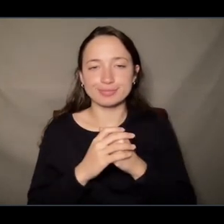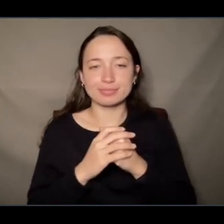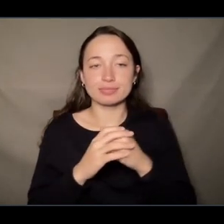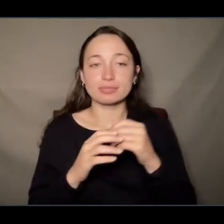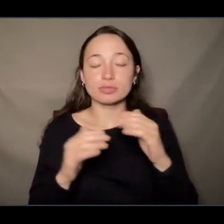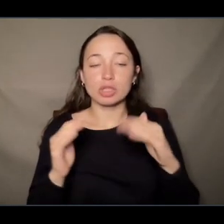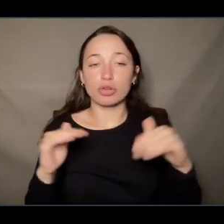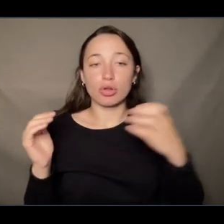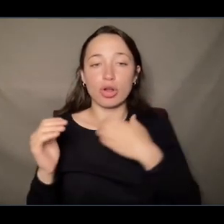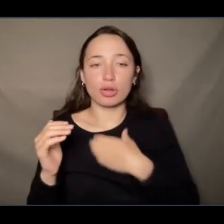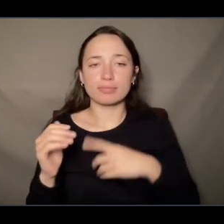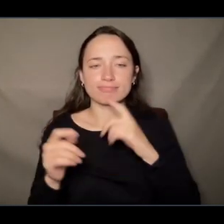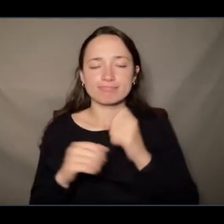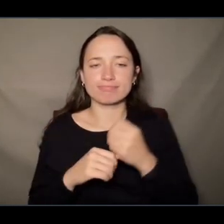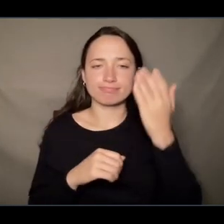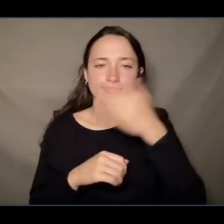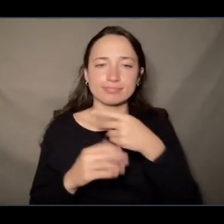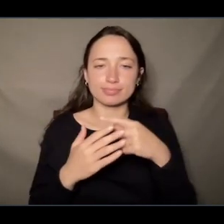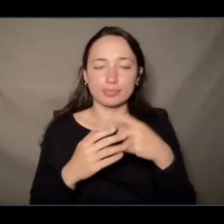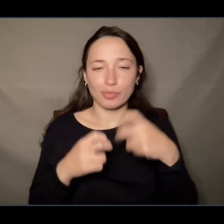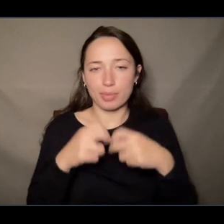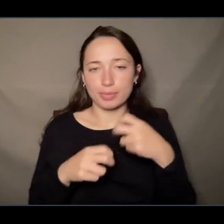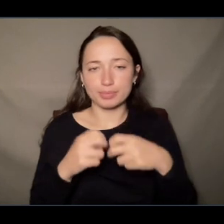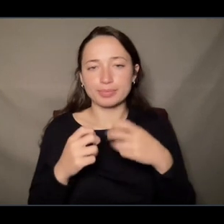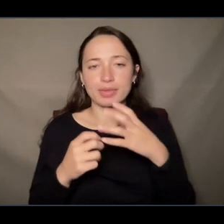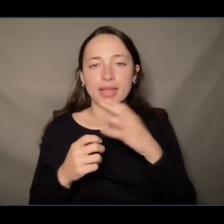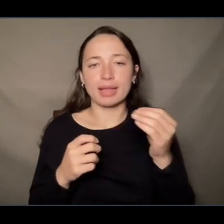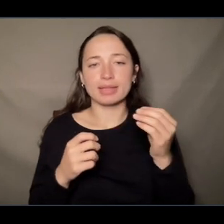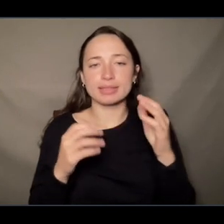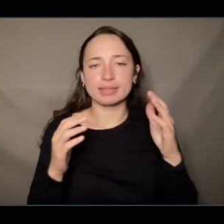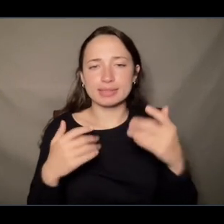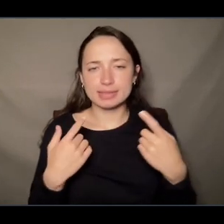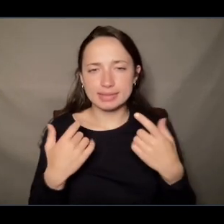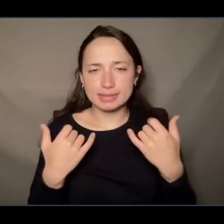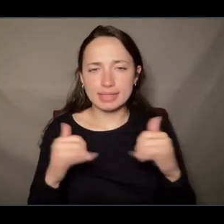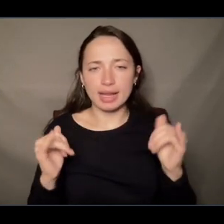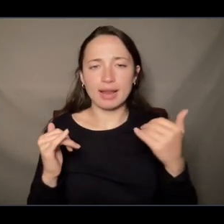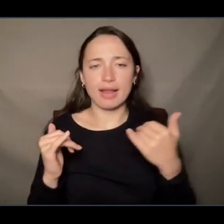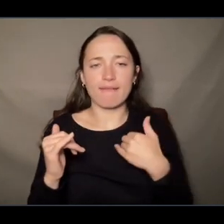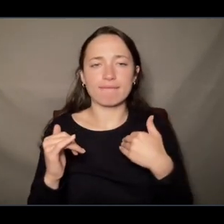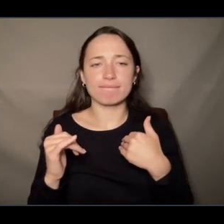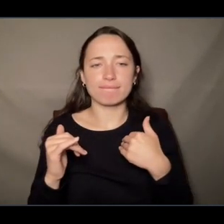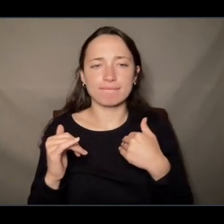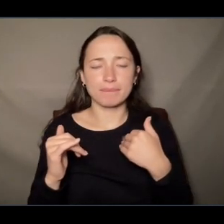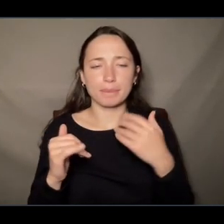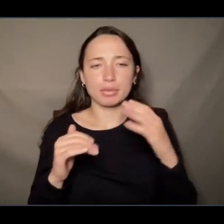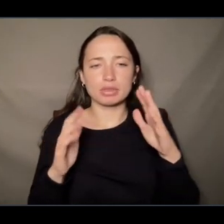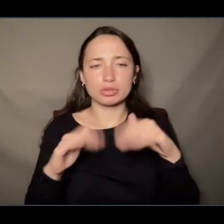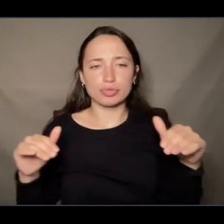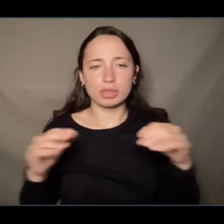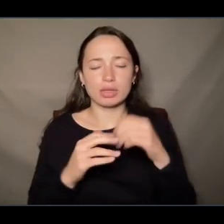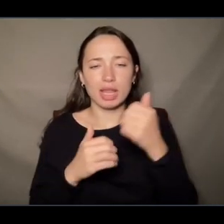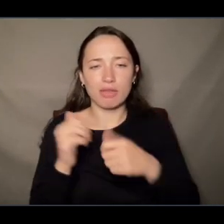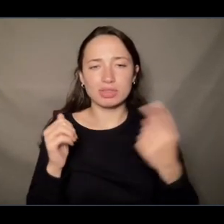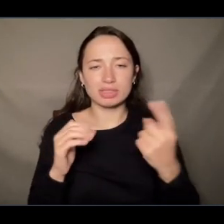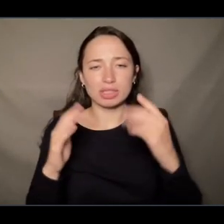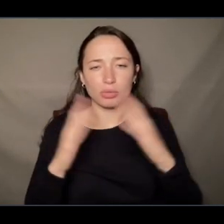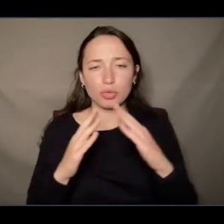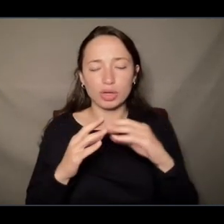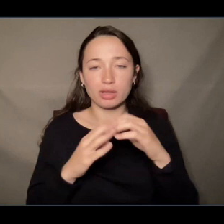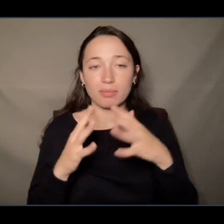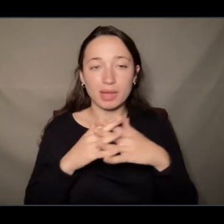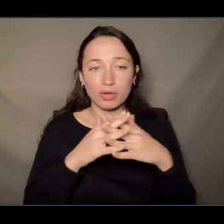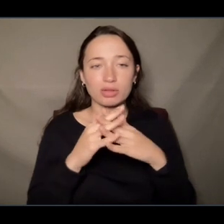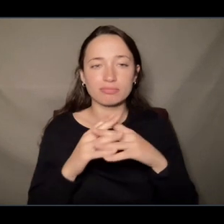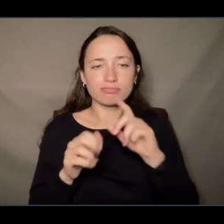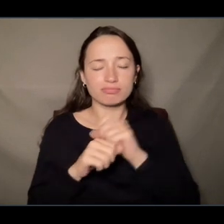Childhood hunger is a nearly invisible problem. And yet, there are children in every single community in